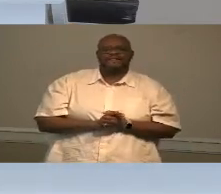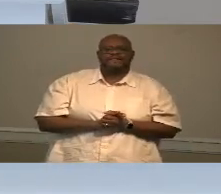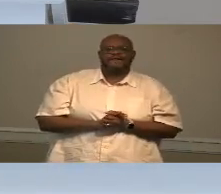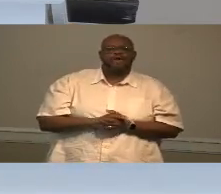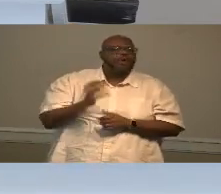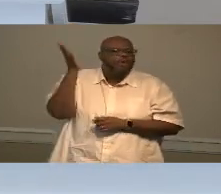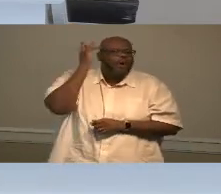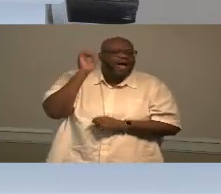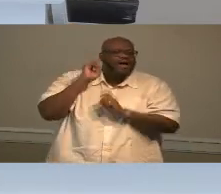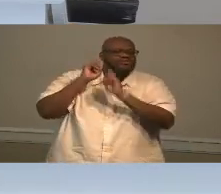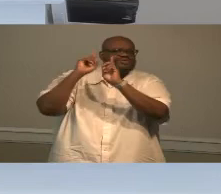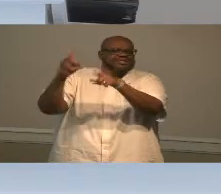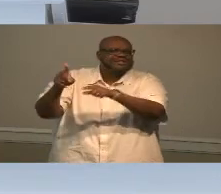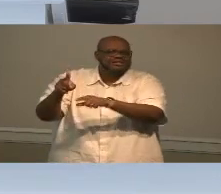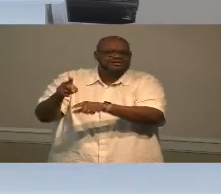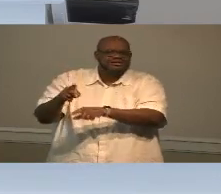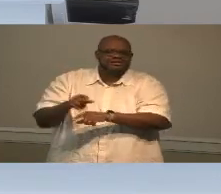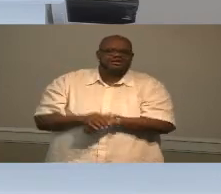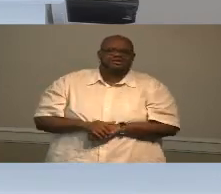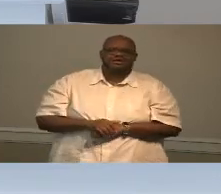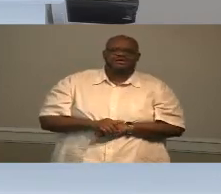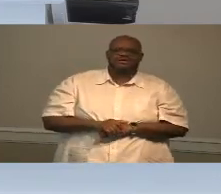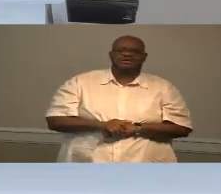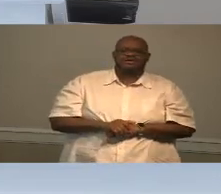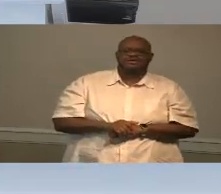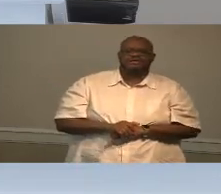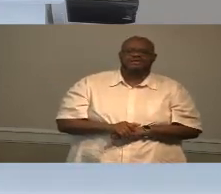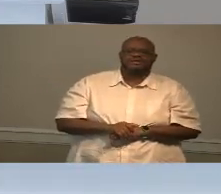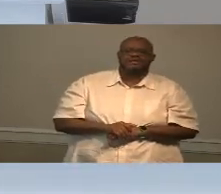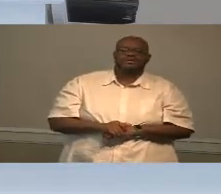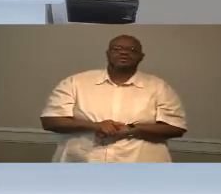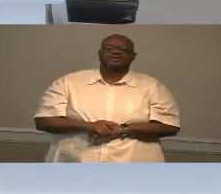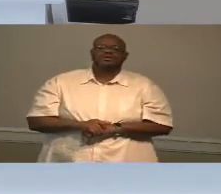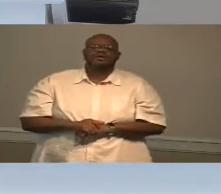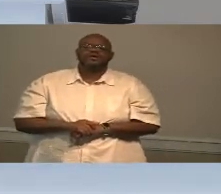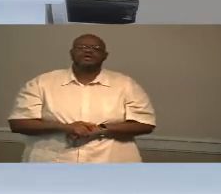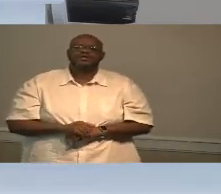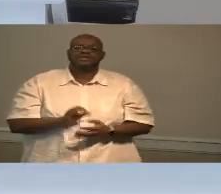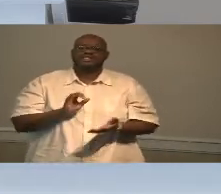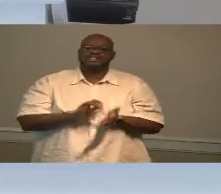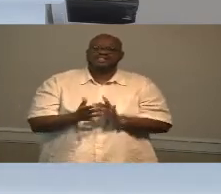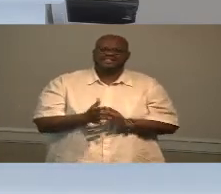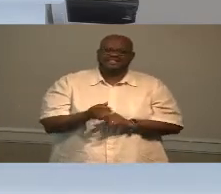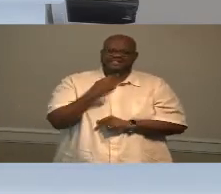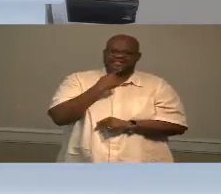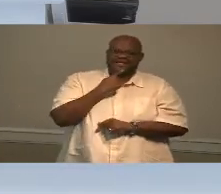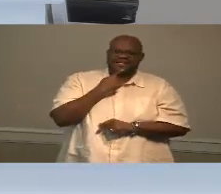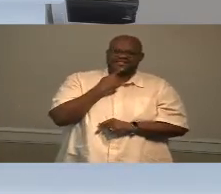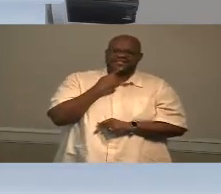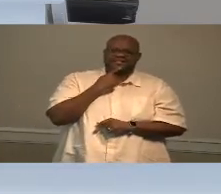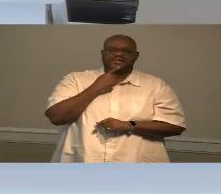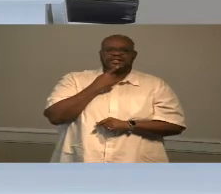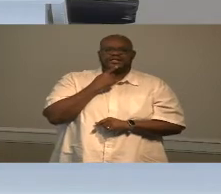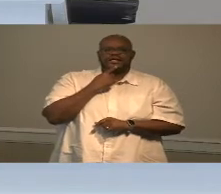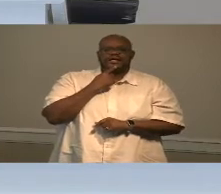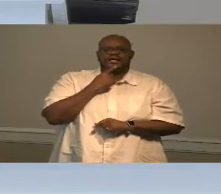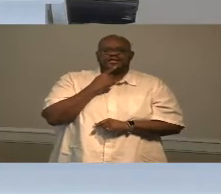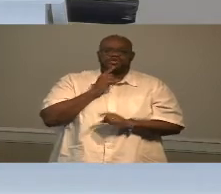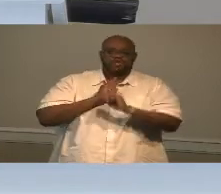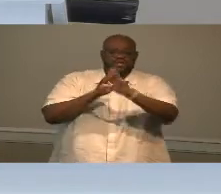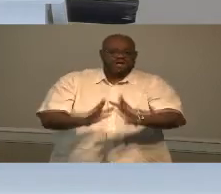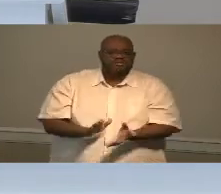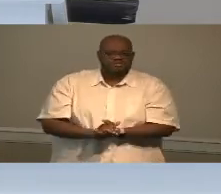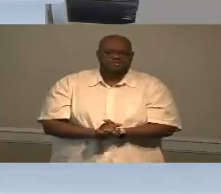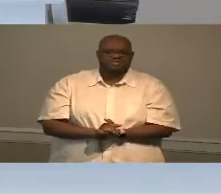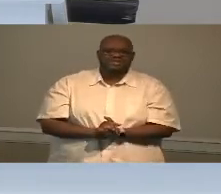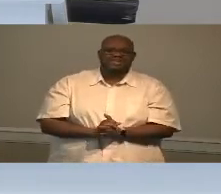side? Yet Jesus constrained his disciples. He urged them, go to the other side. In other words,